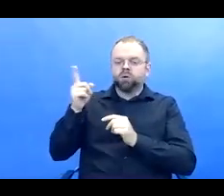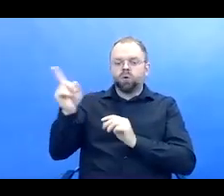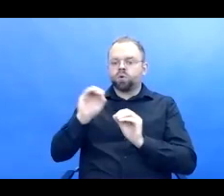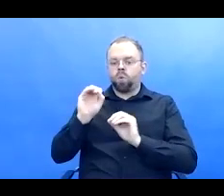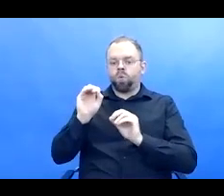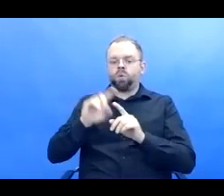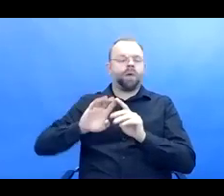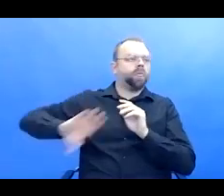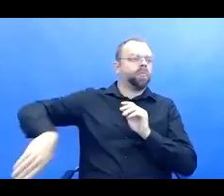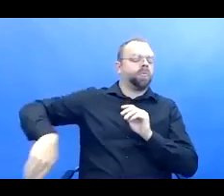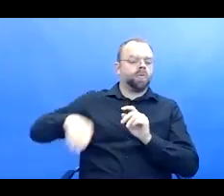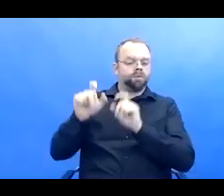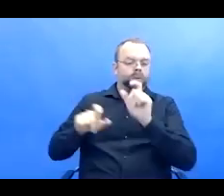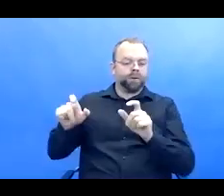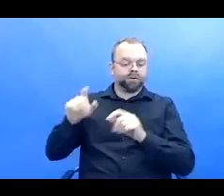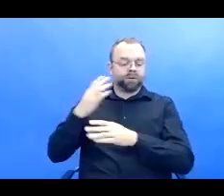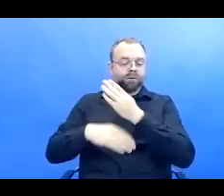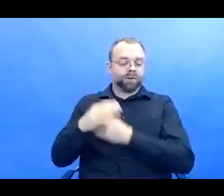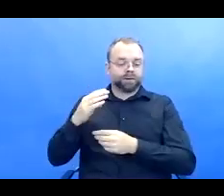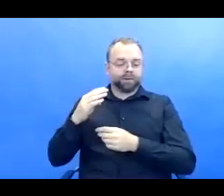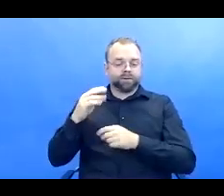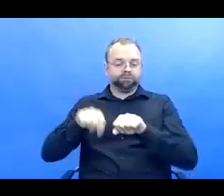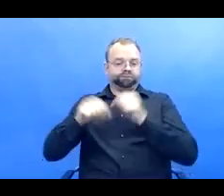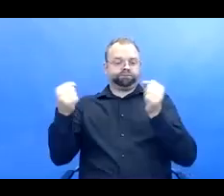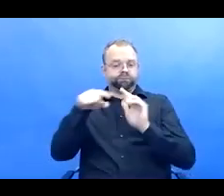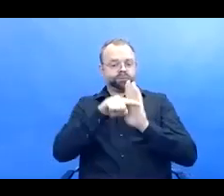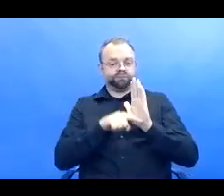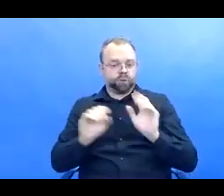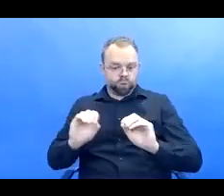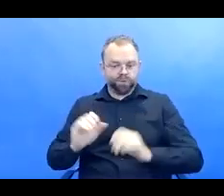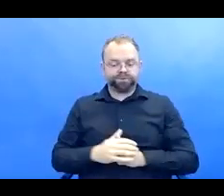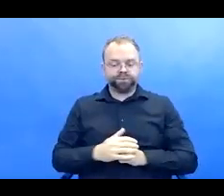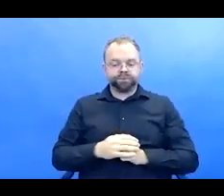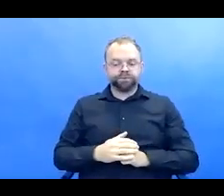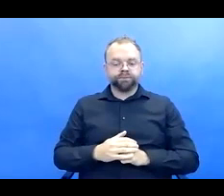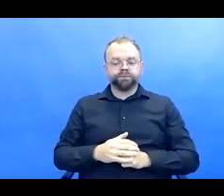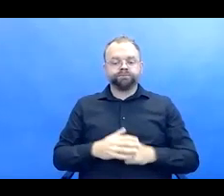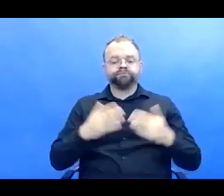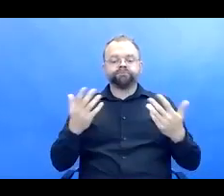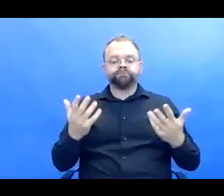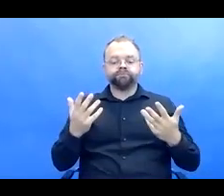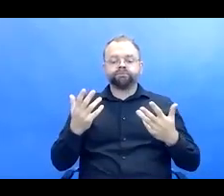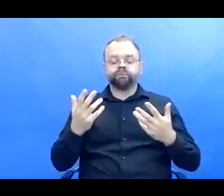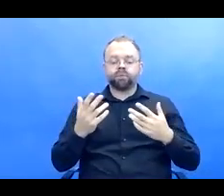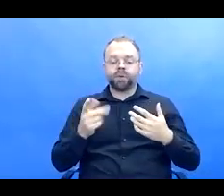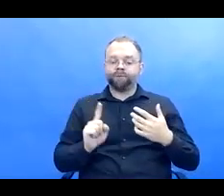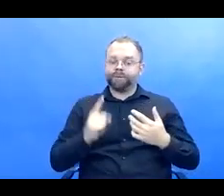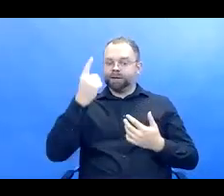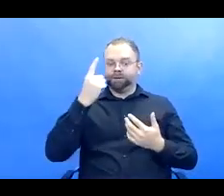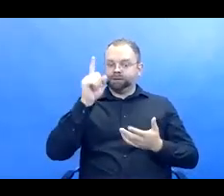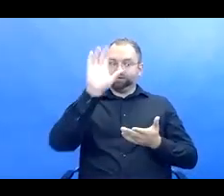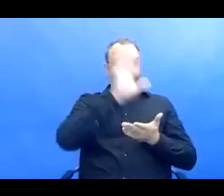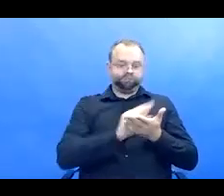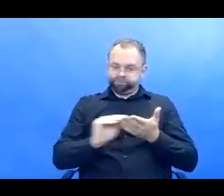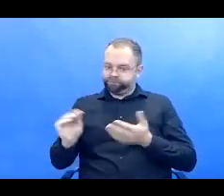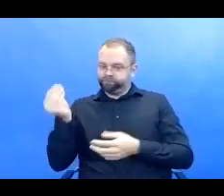notes, provision of technical assistance to countries, but also we're planning a series of webinars that will be provided not just